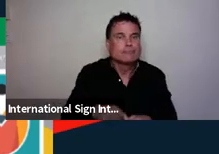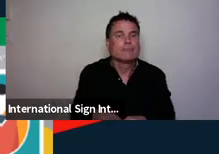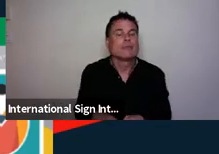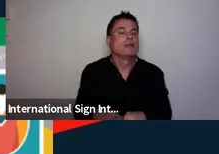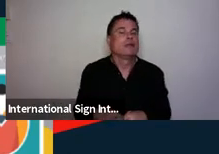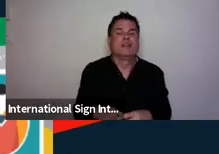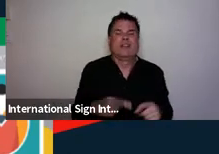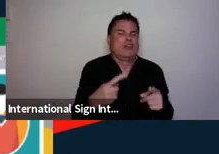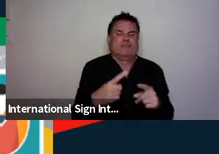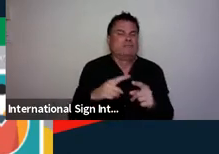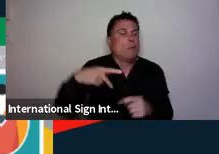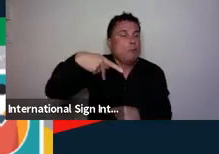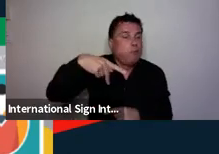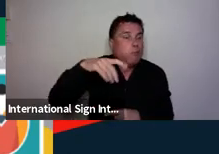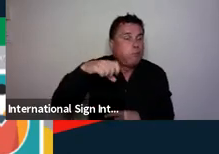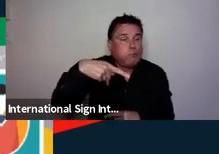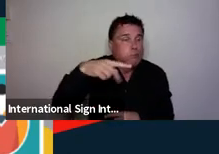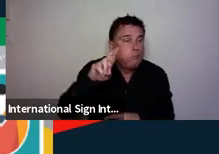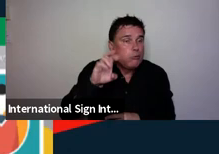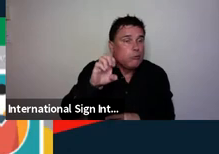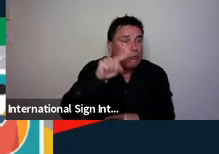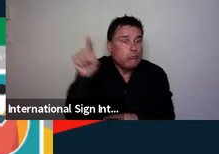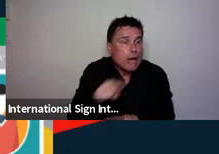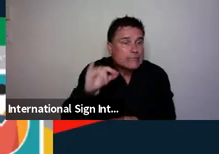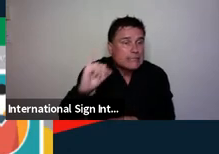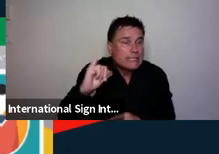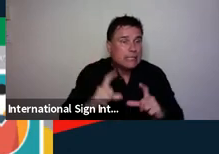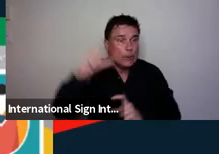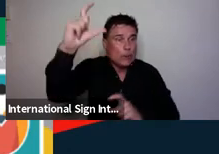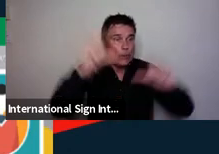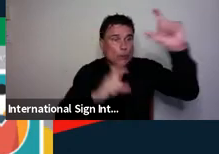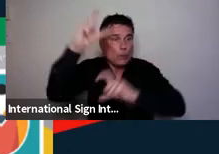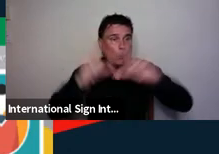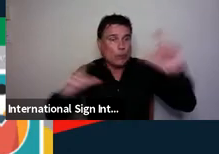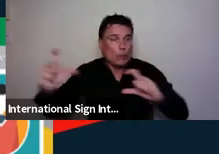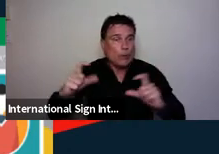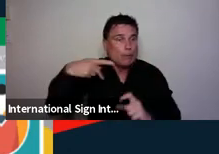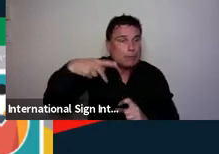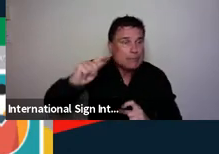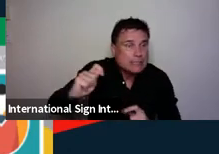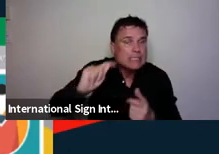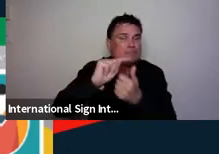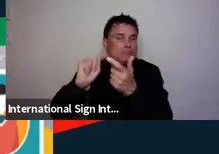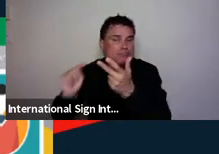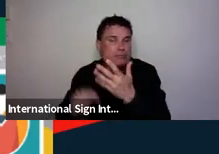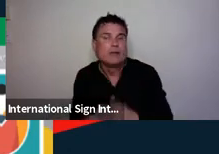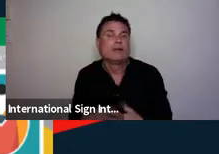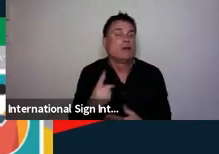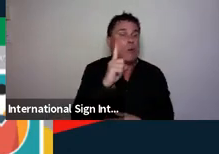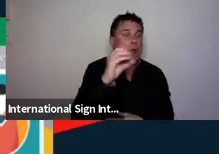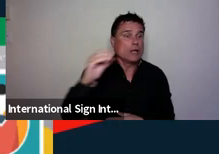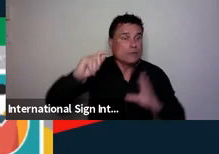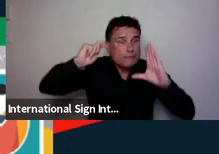in the end, this global campaign produced at least 100 videos in 20 languages, reaching over